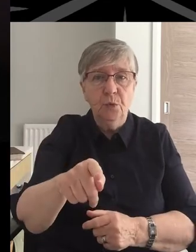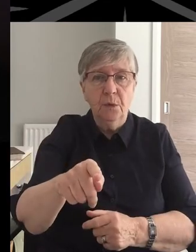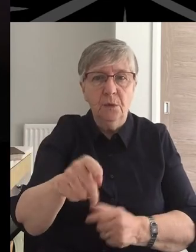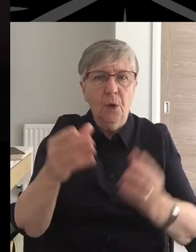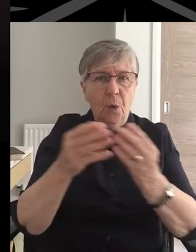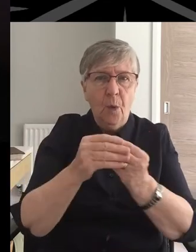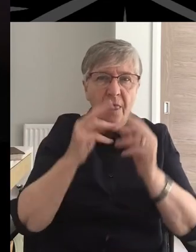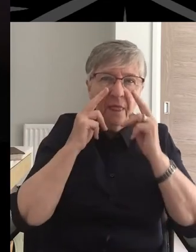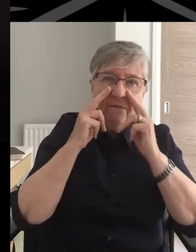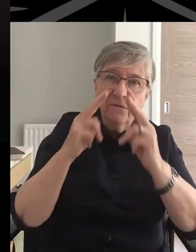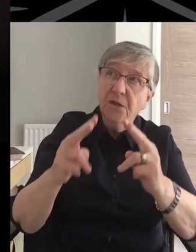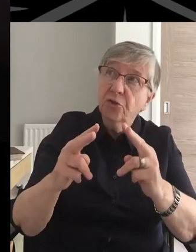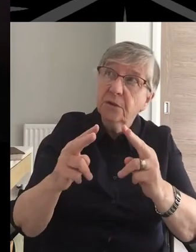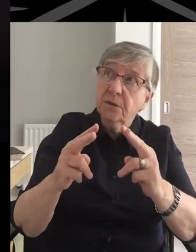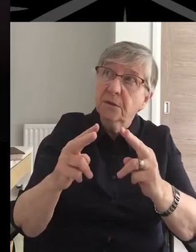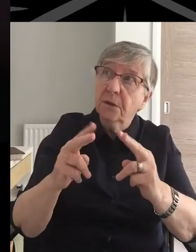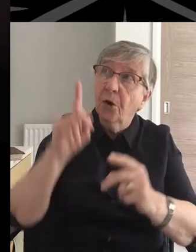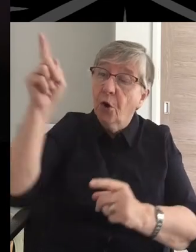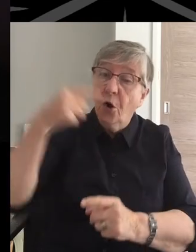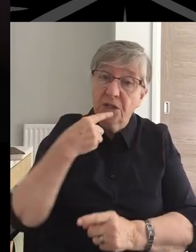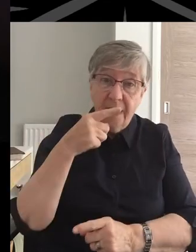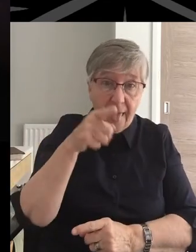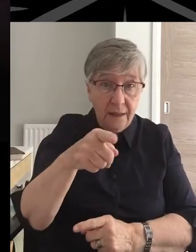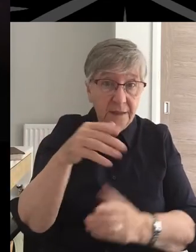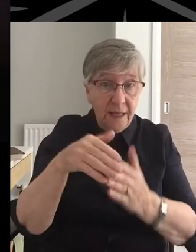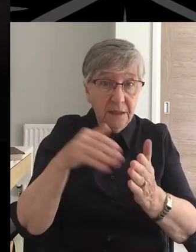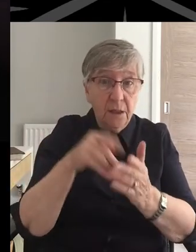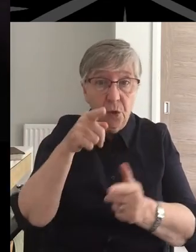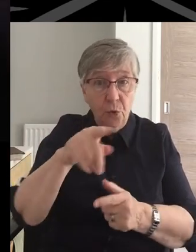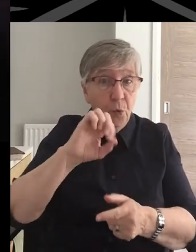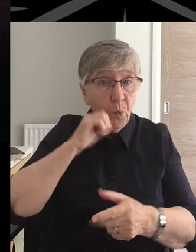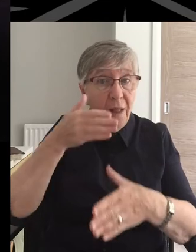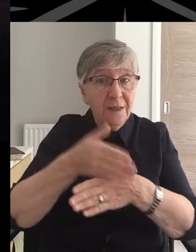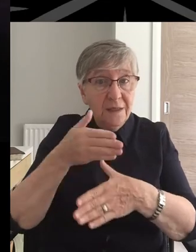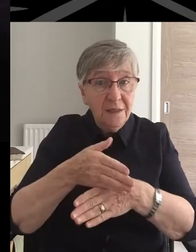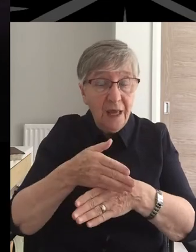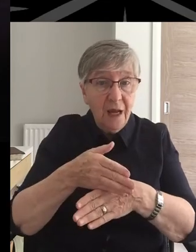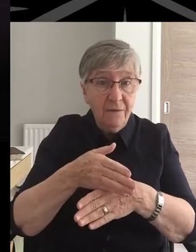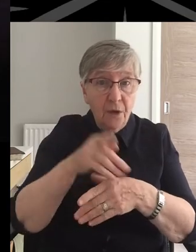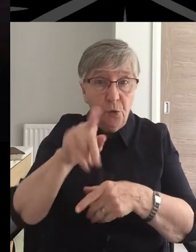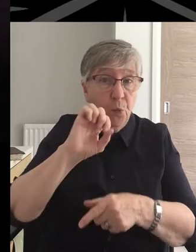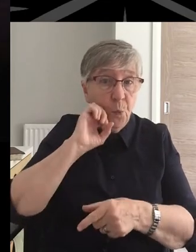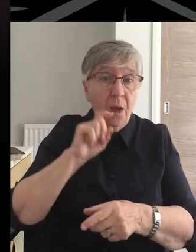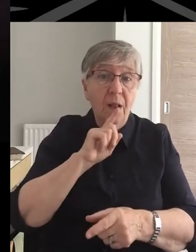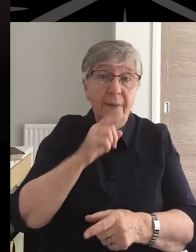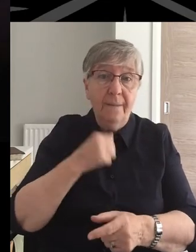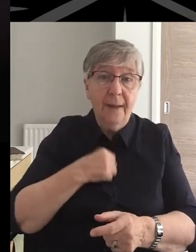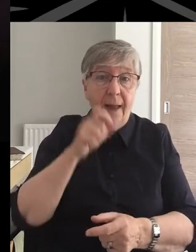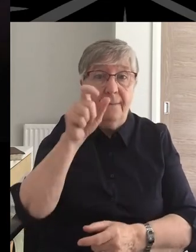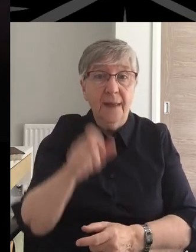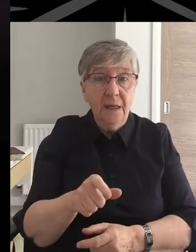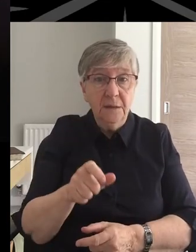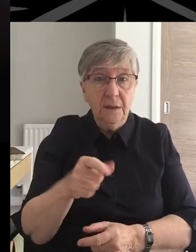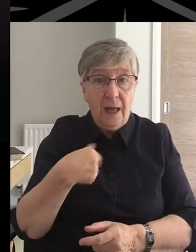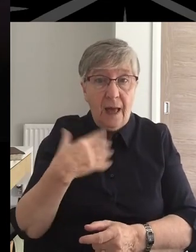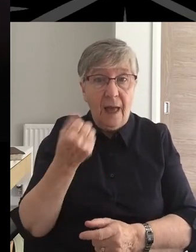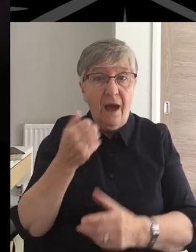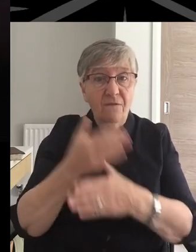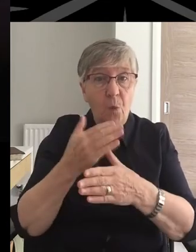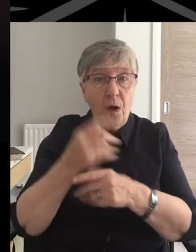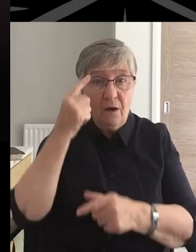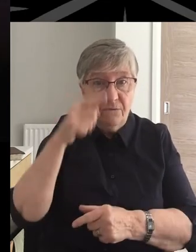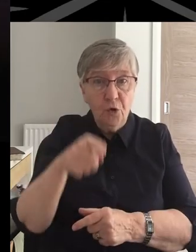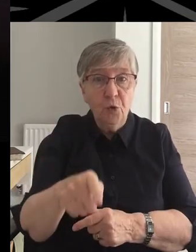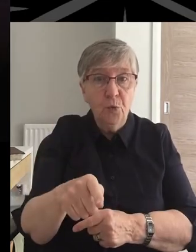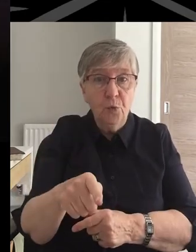see, with the vision came the call to serve. He is to be God's spokesman. He is to be God's agent. God has work for him to do.